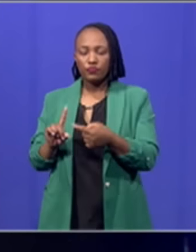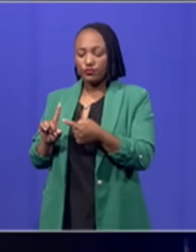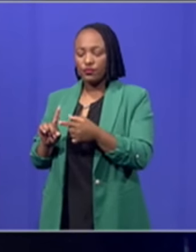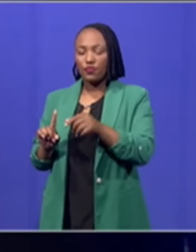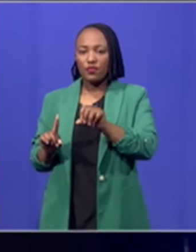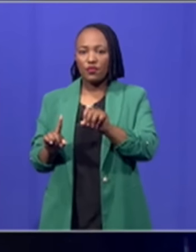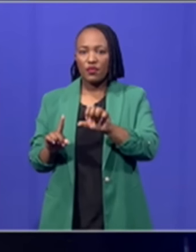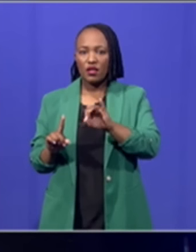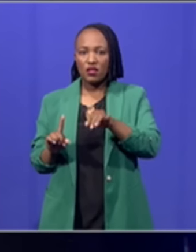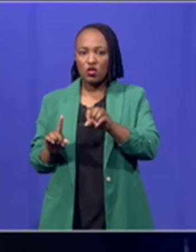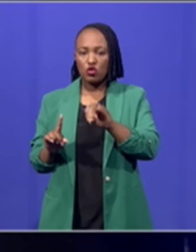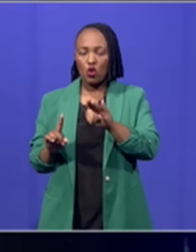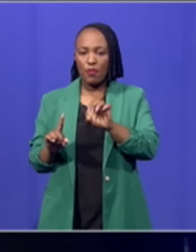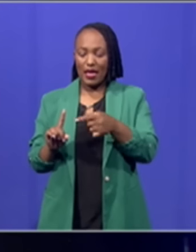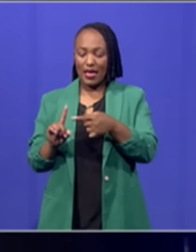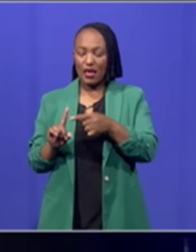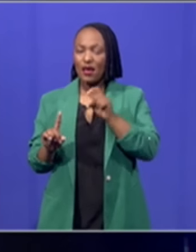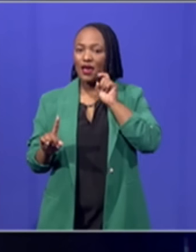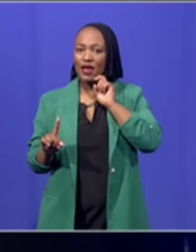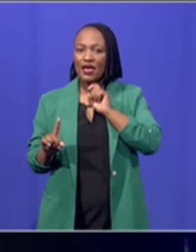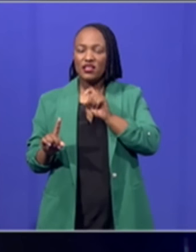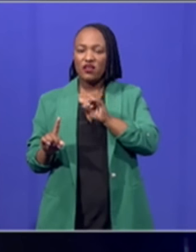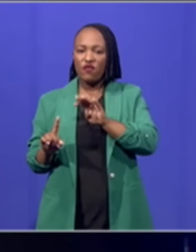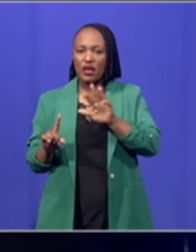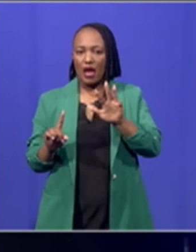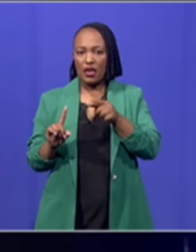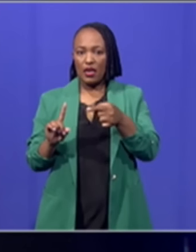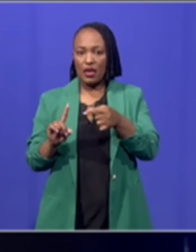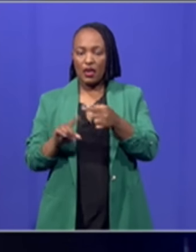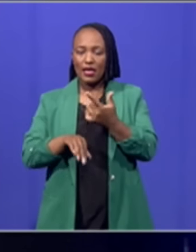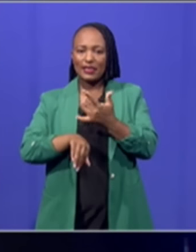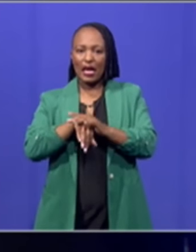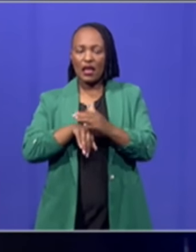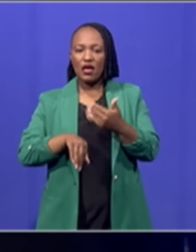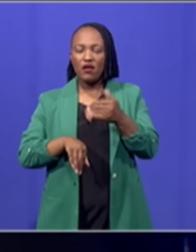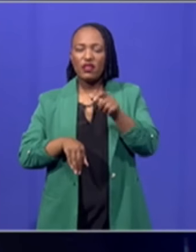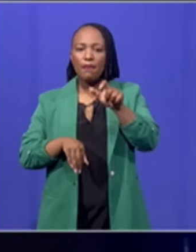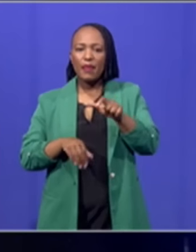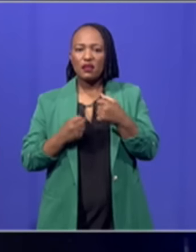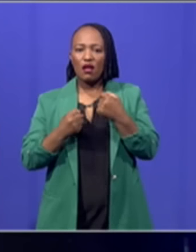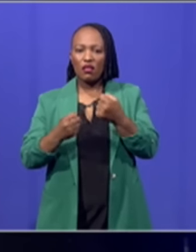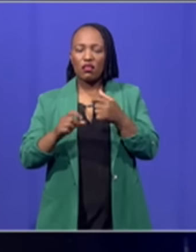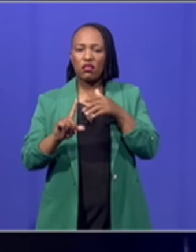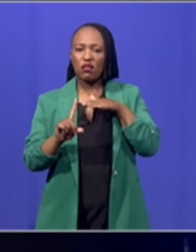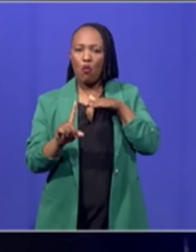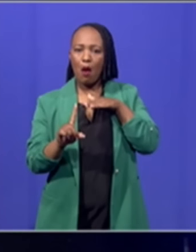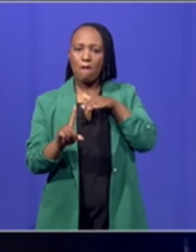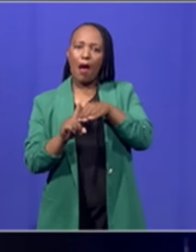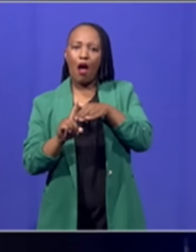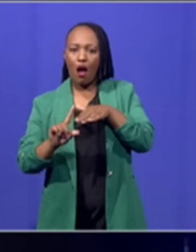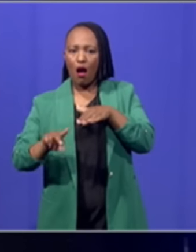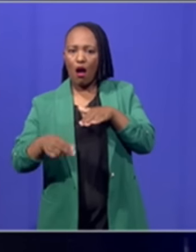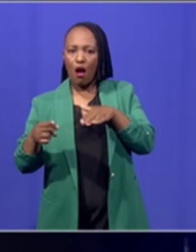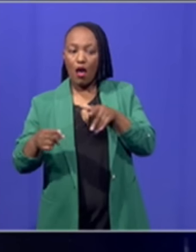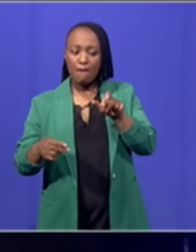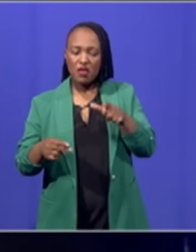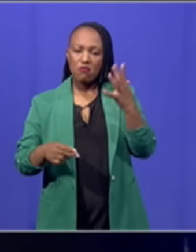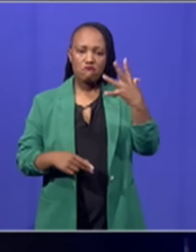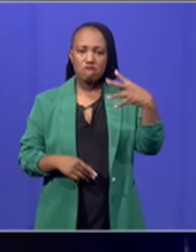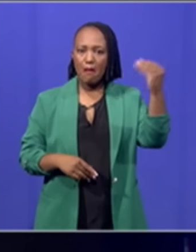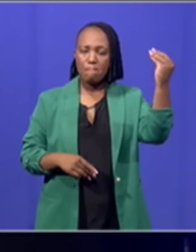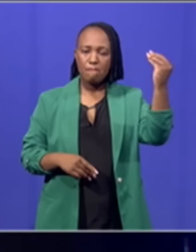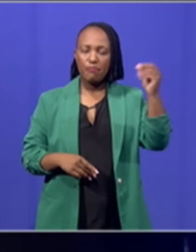di le 49 o tlhokafetse morago gore motho a mothule a ba tswa tshaba mo lefelo la tiragalo mo bekeng e